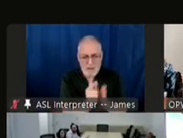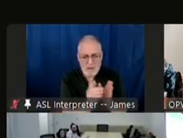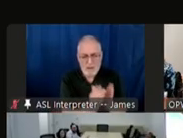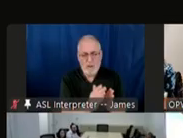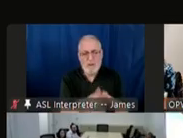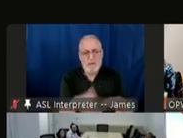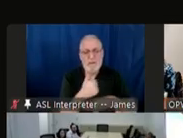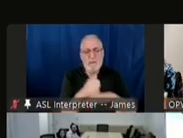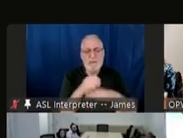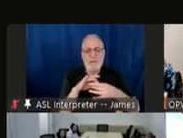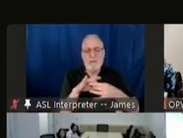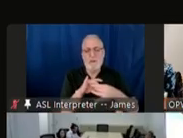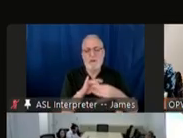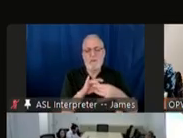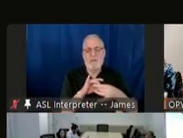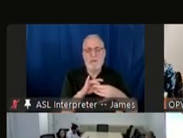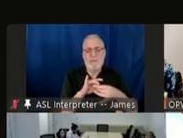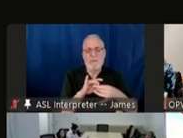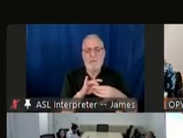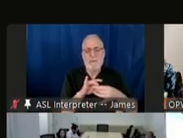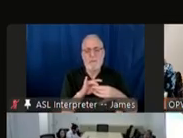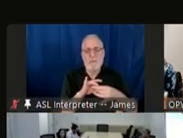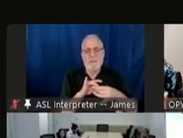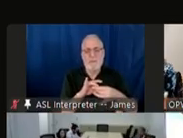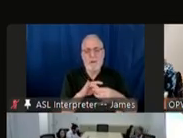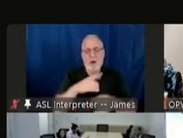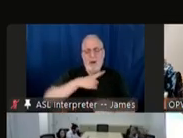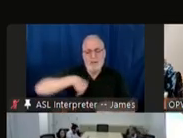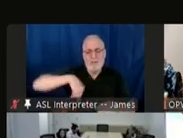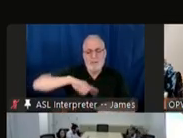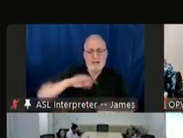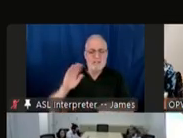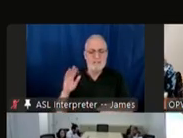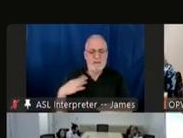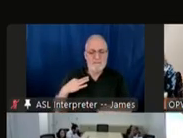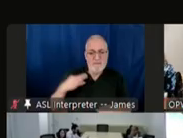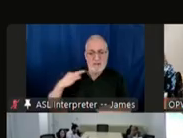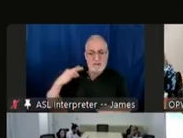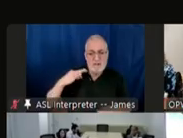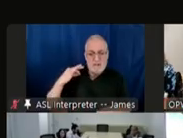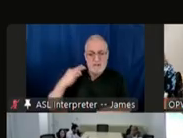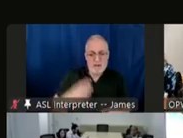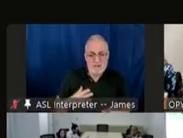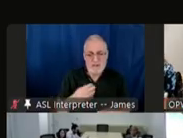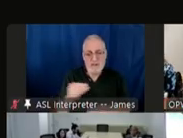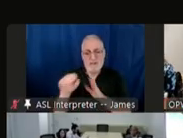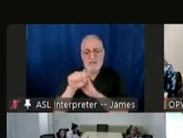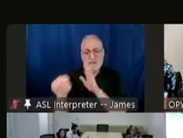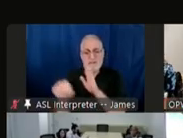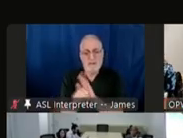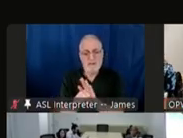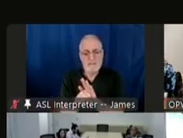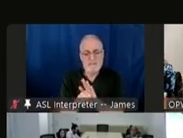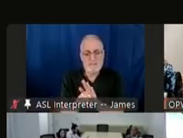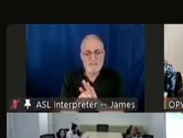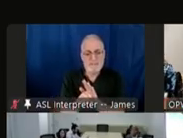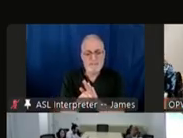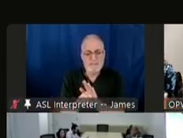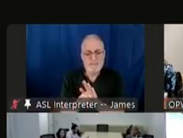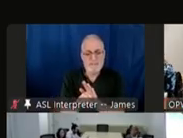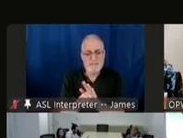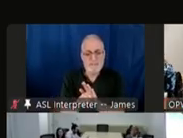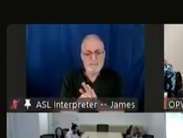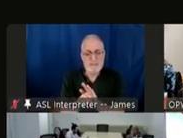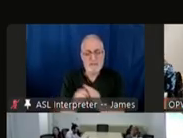a relationship, a nexus, if you will, between us as volunteers and the state. In this particular instance, this